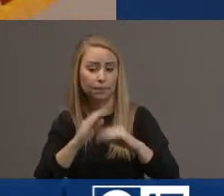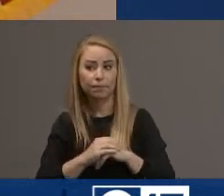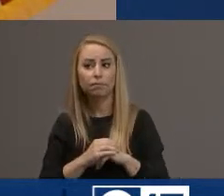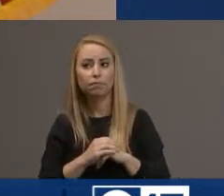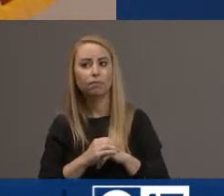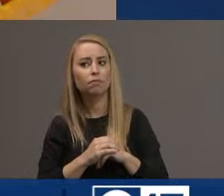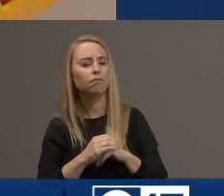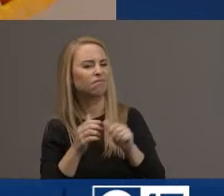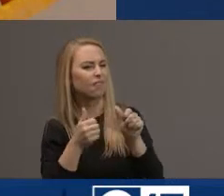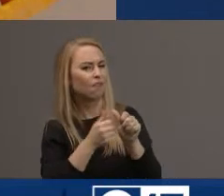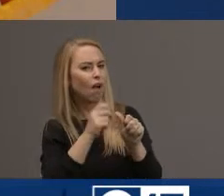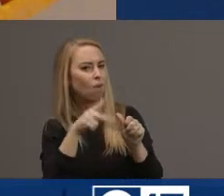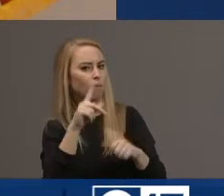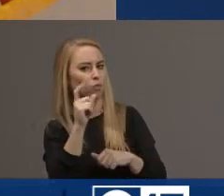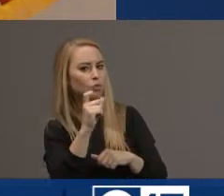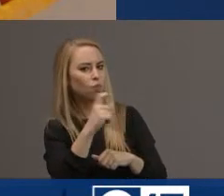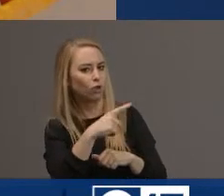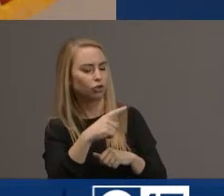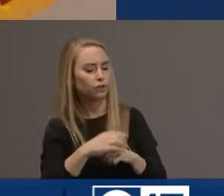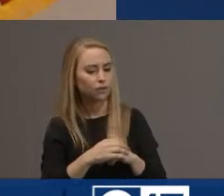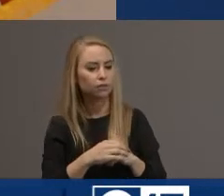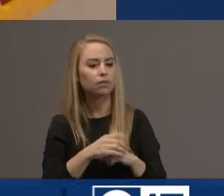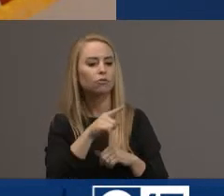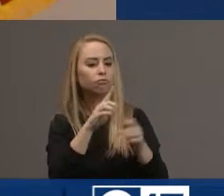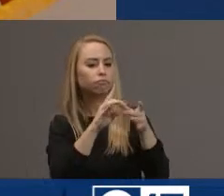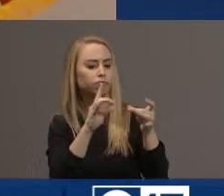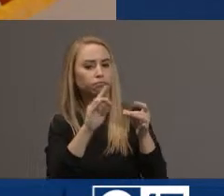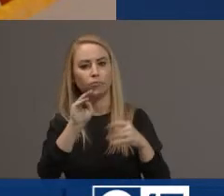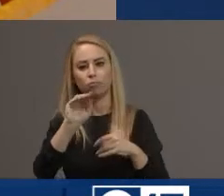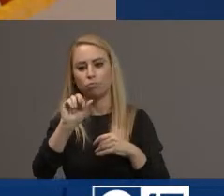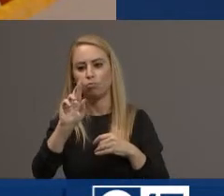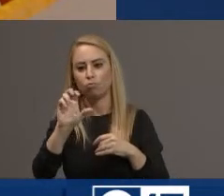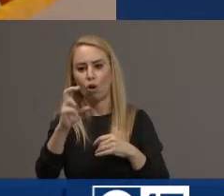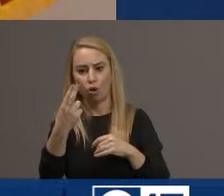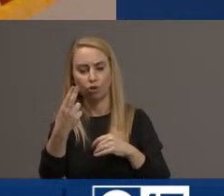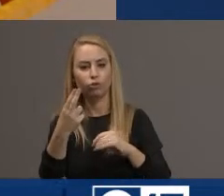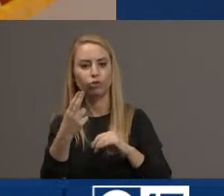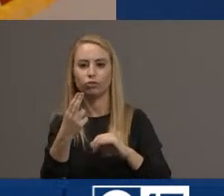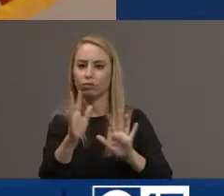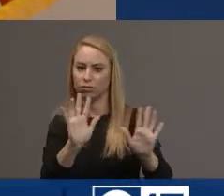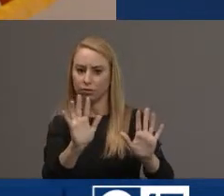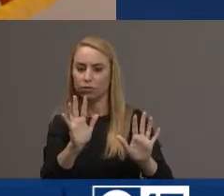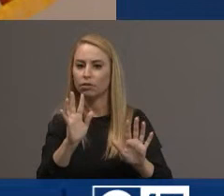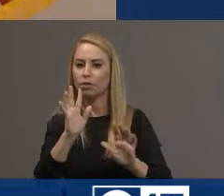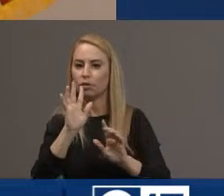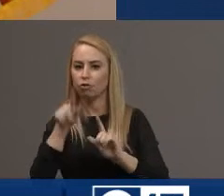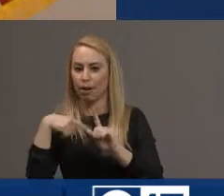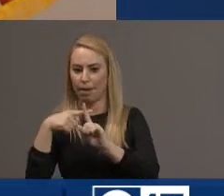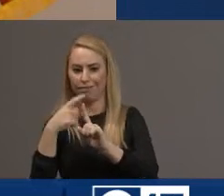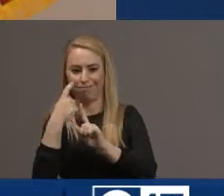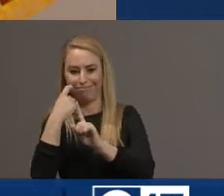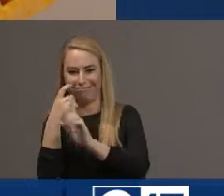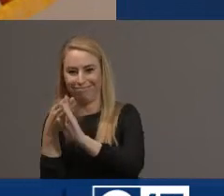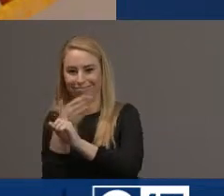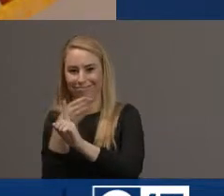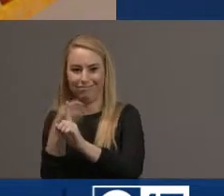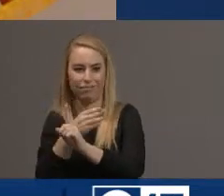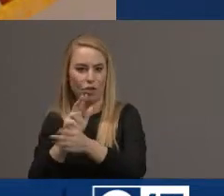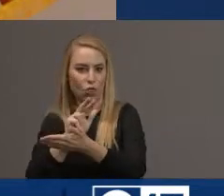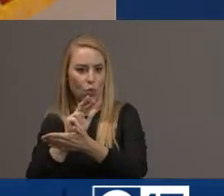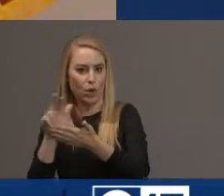just as a follow-up, you talked about some of the steps taken in March. Almost all of the cases, like all of them, have been in the last 3